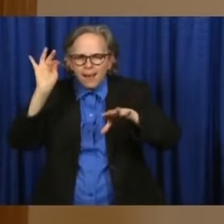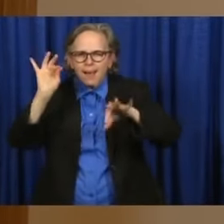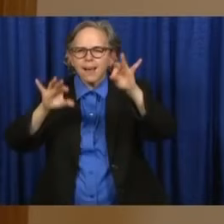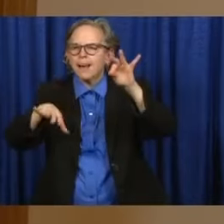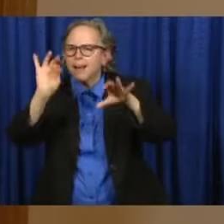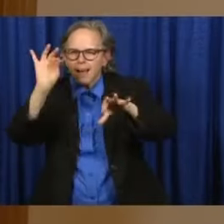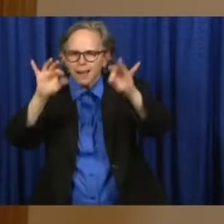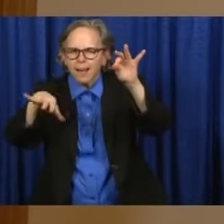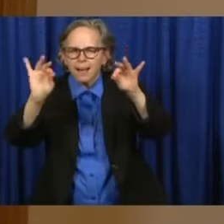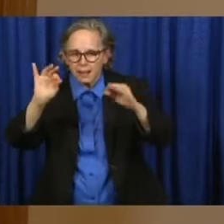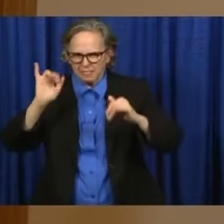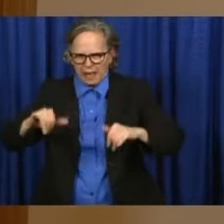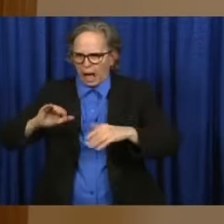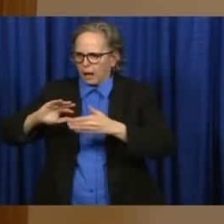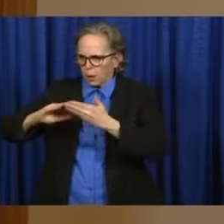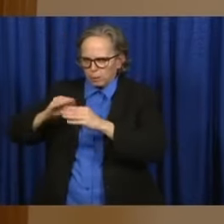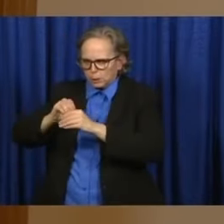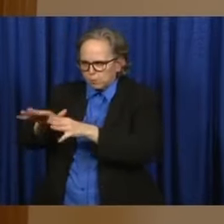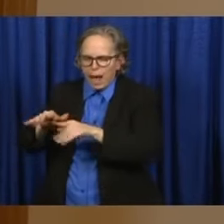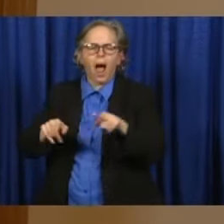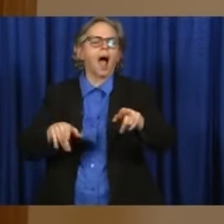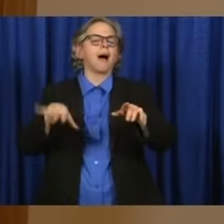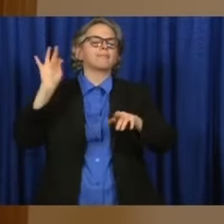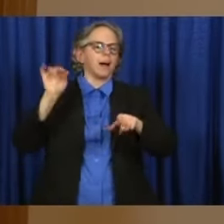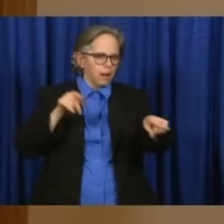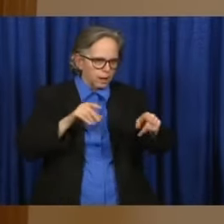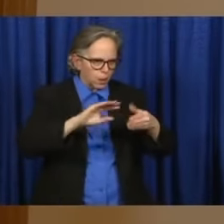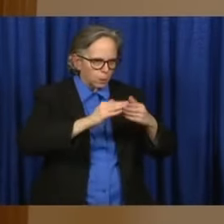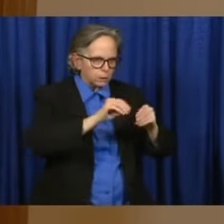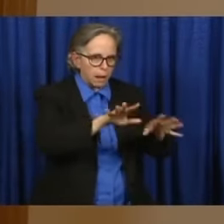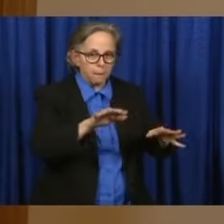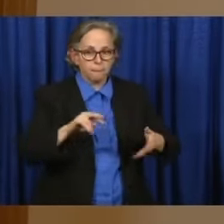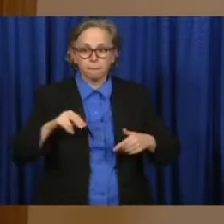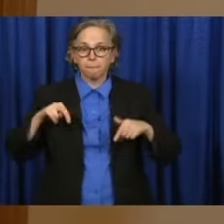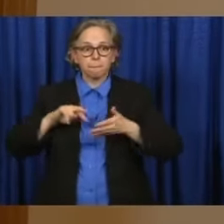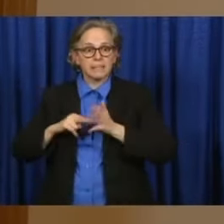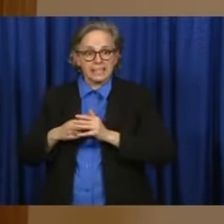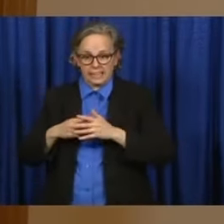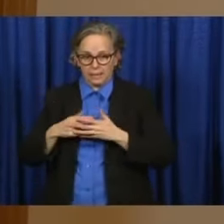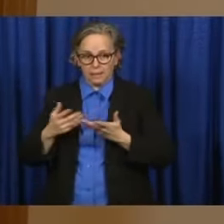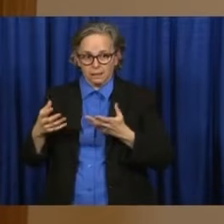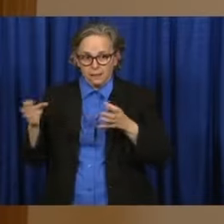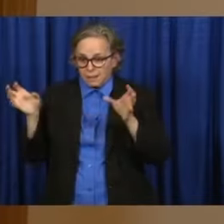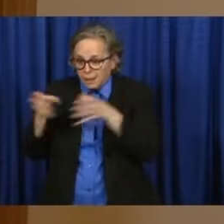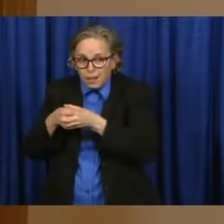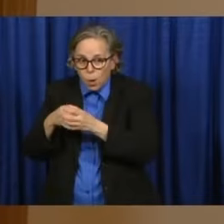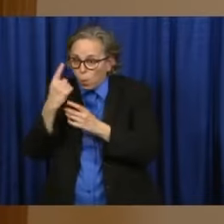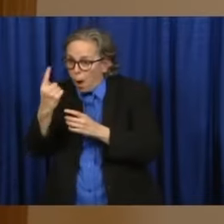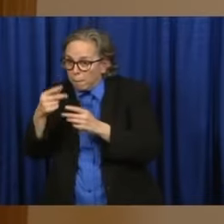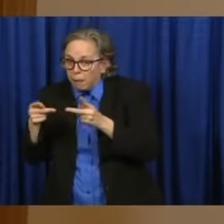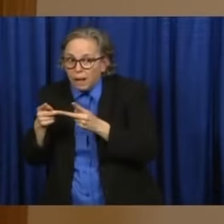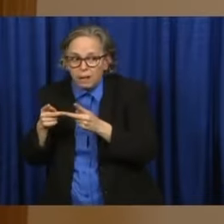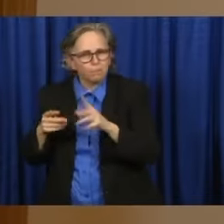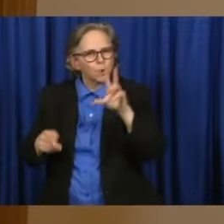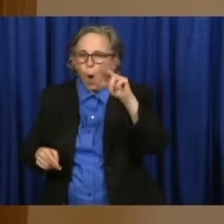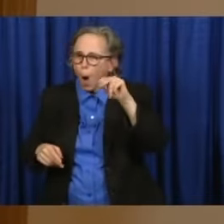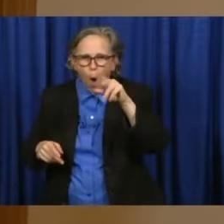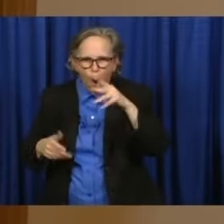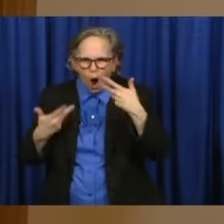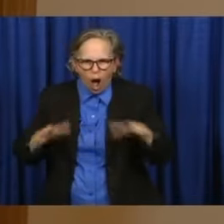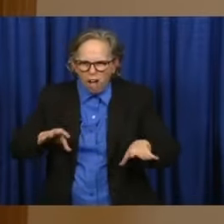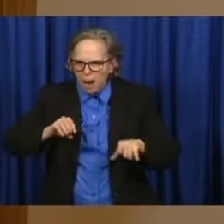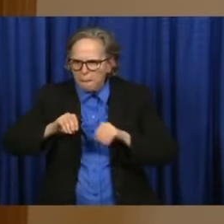community spread in Ohio, that meant it wasn't in one place, or it wasn't the one case I could test that I could prove